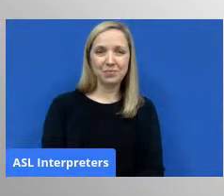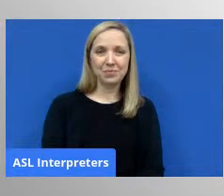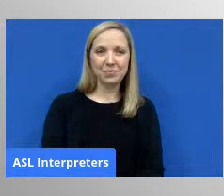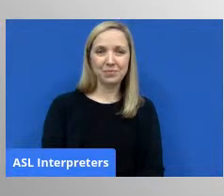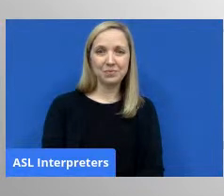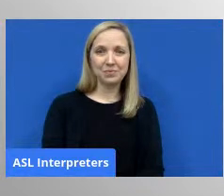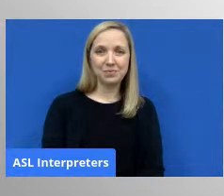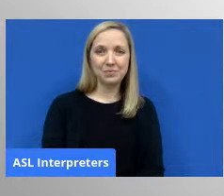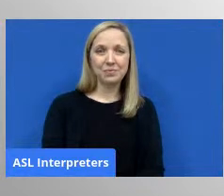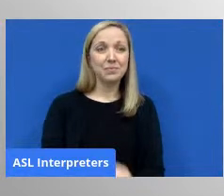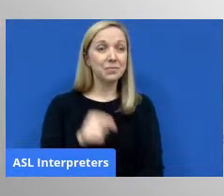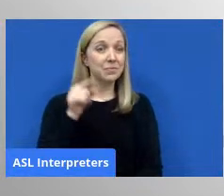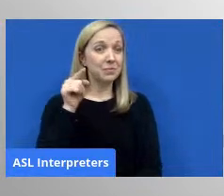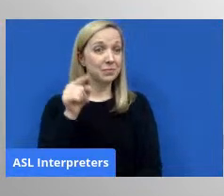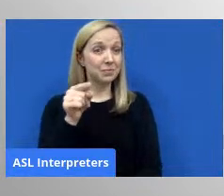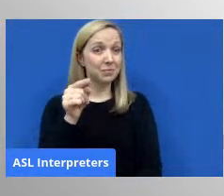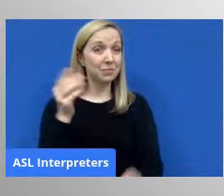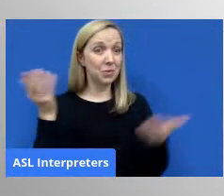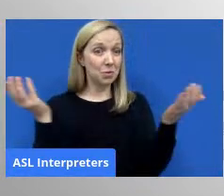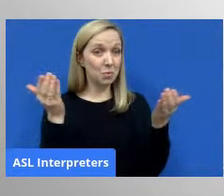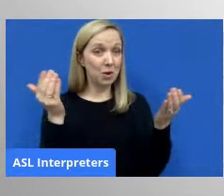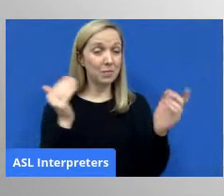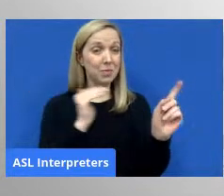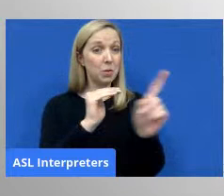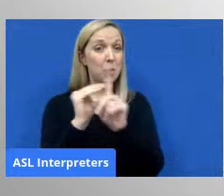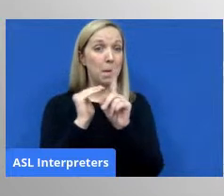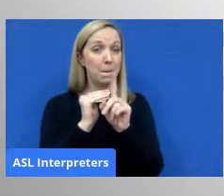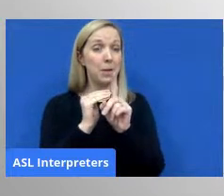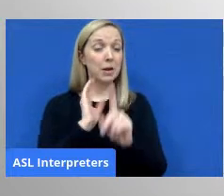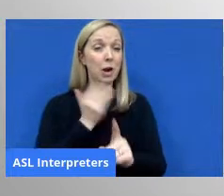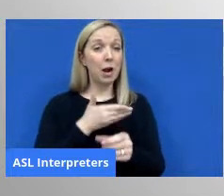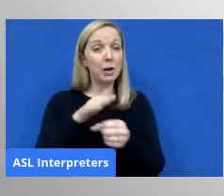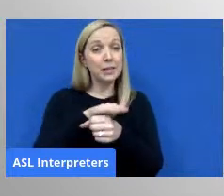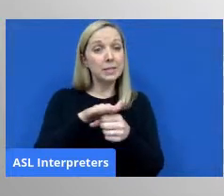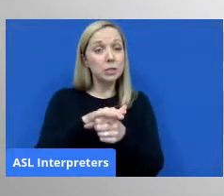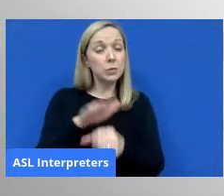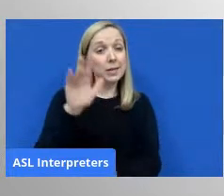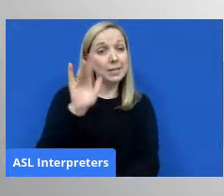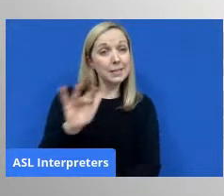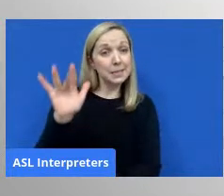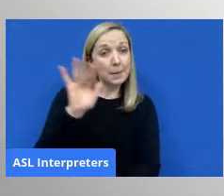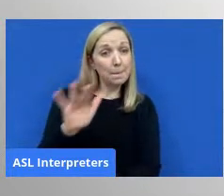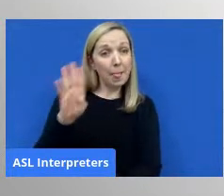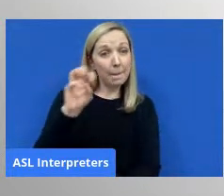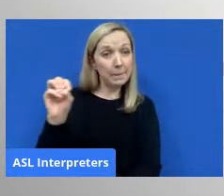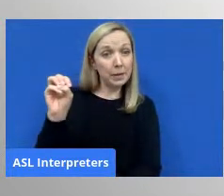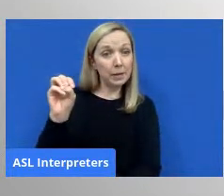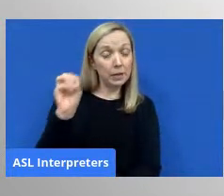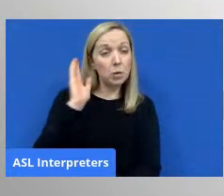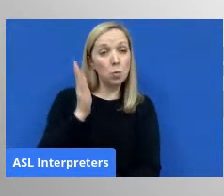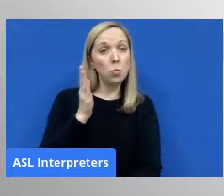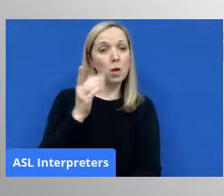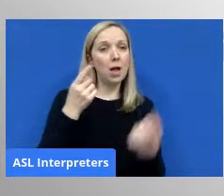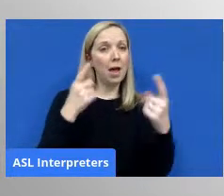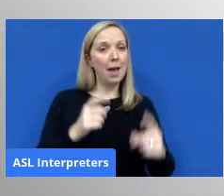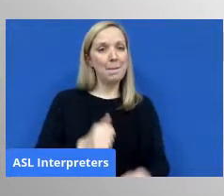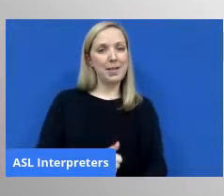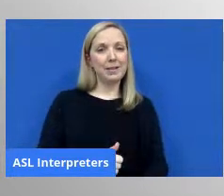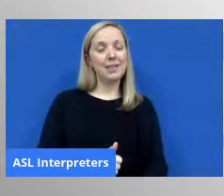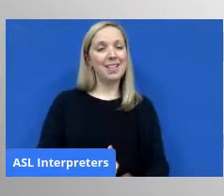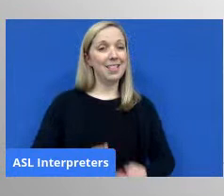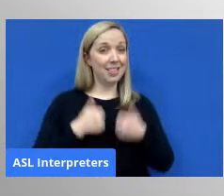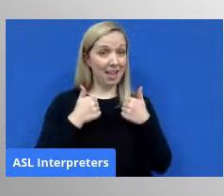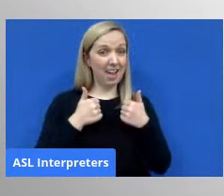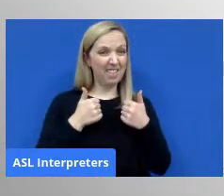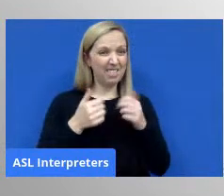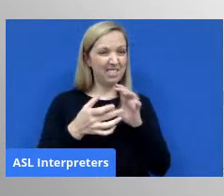This is a reminder that the district spelling bee is going to be held live via Zoom on January 26th at